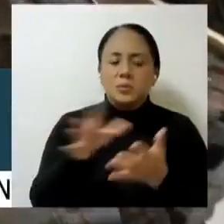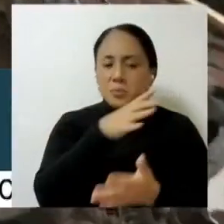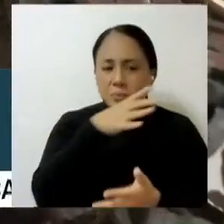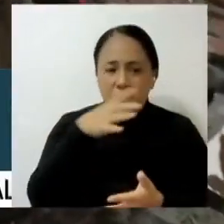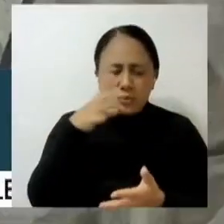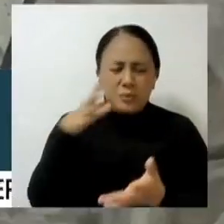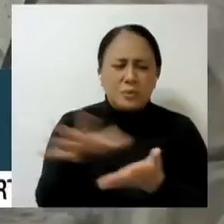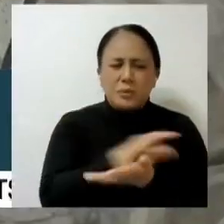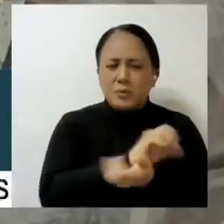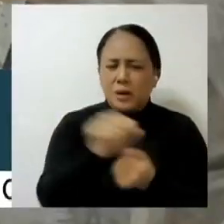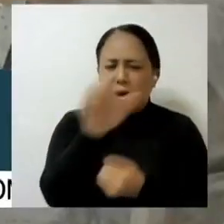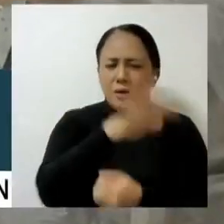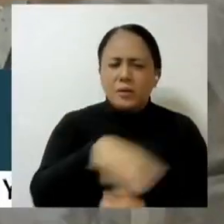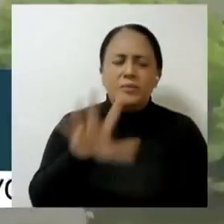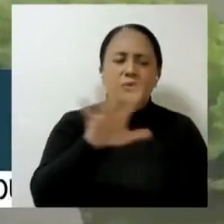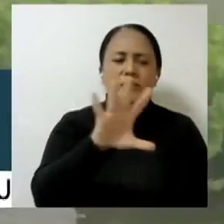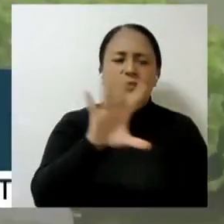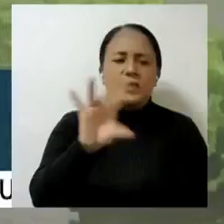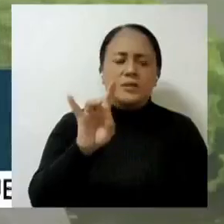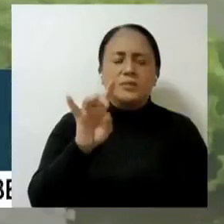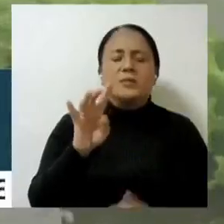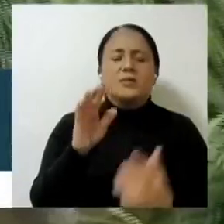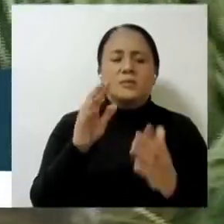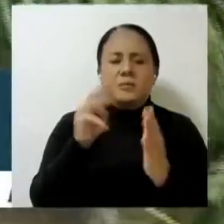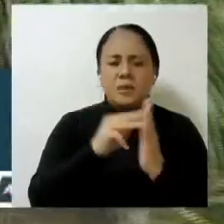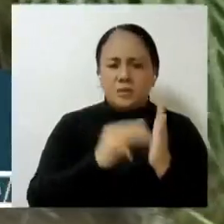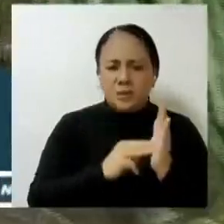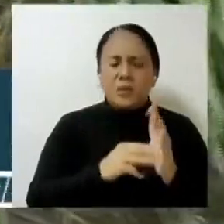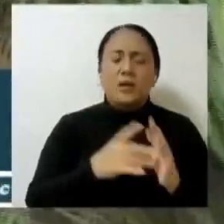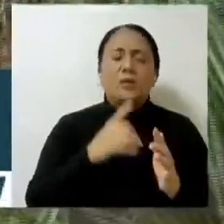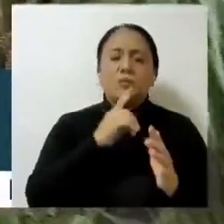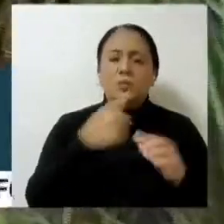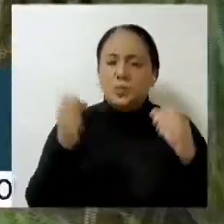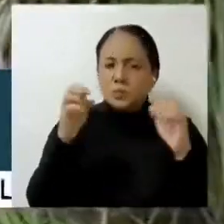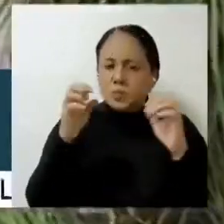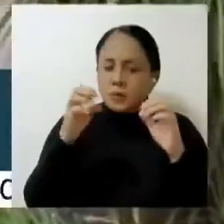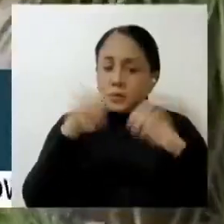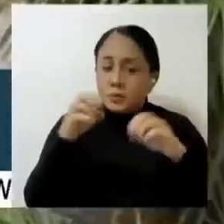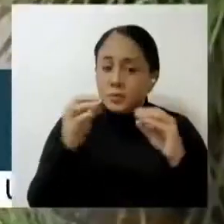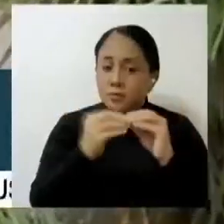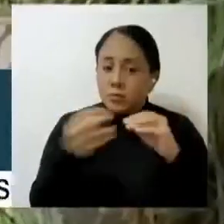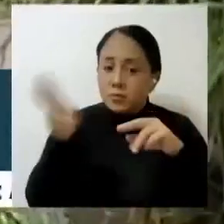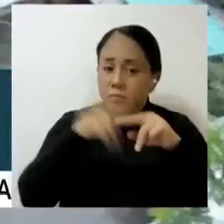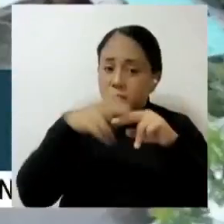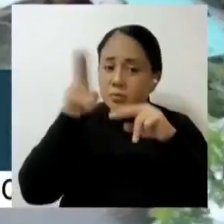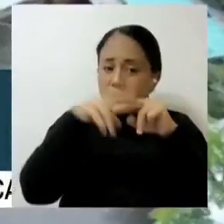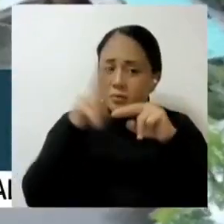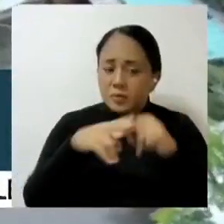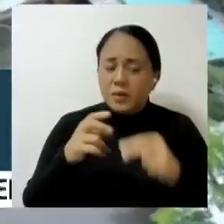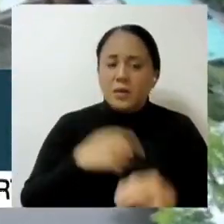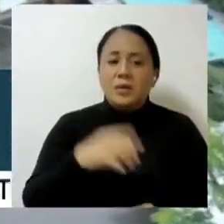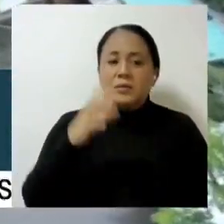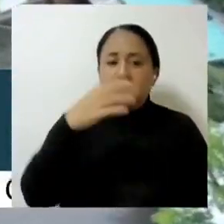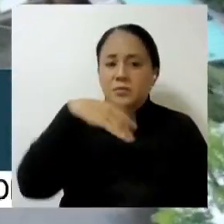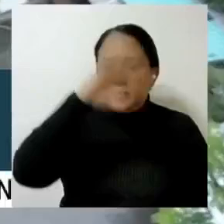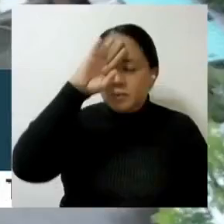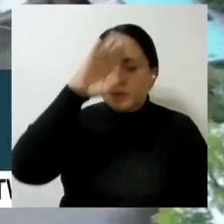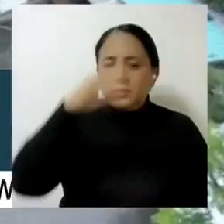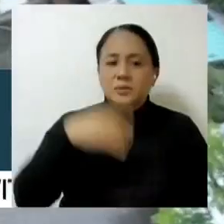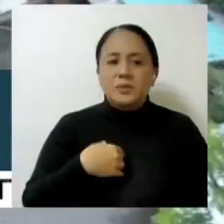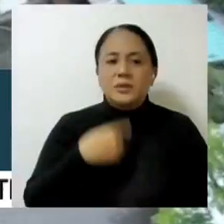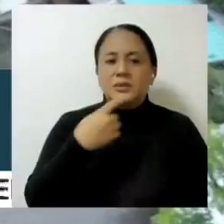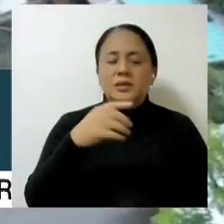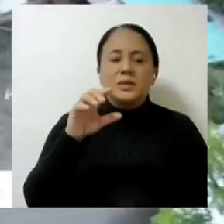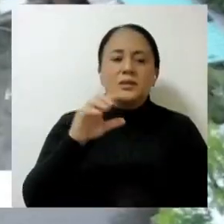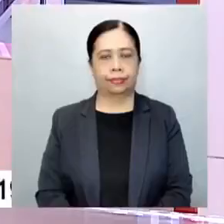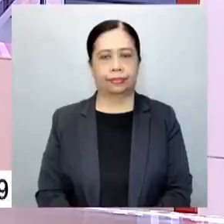million. Those numbers are expected to go higher. The province of Cavite is the latest to declare a state of calamity in the aftermath